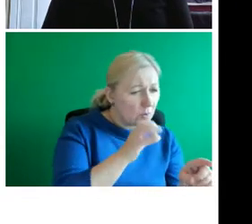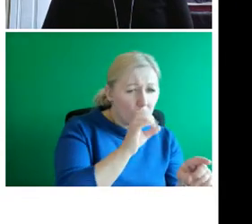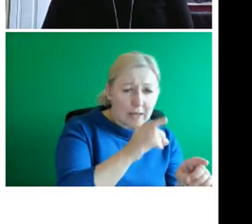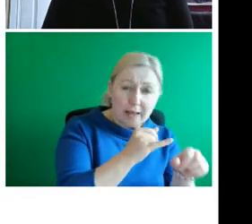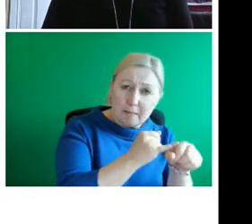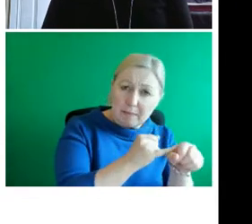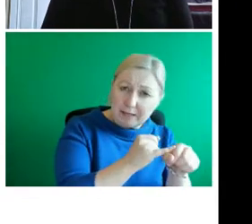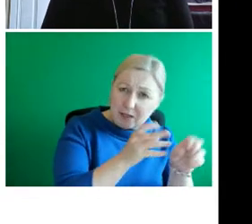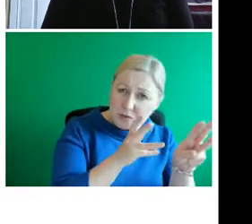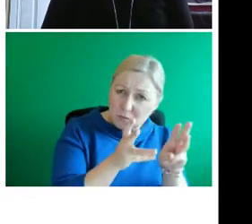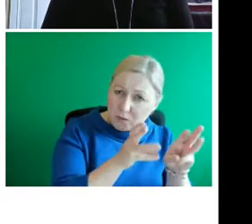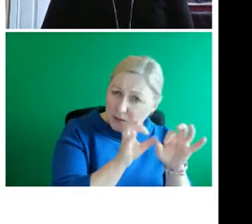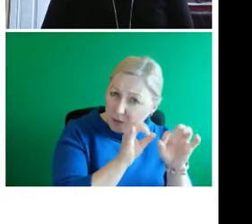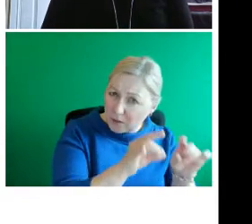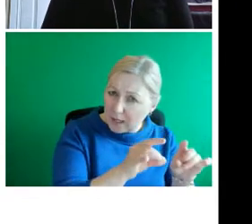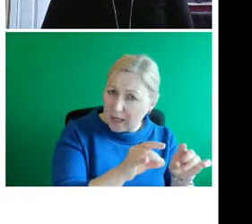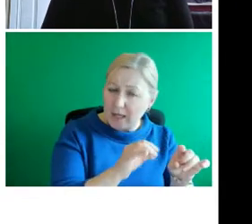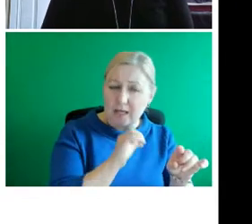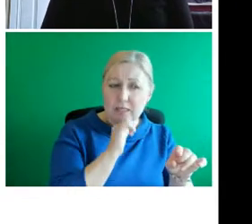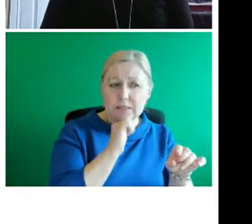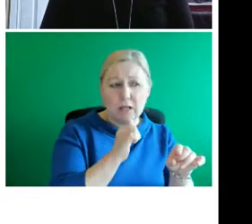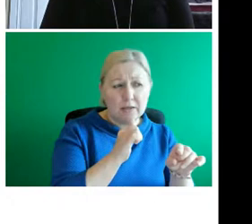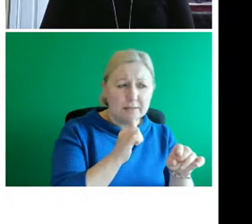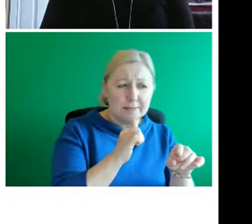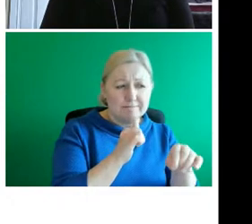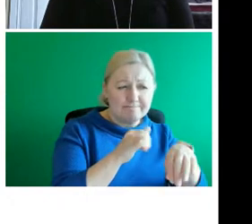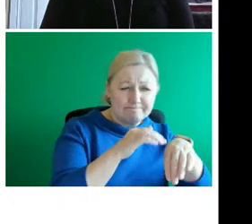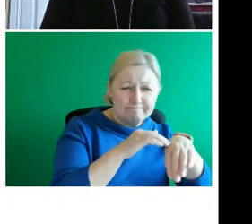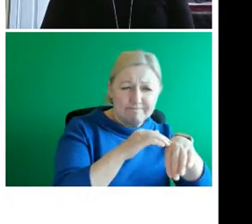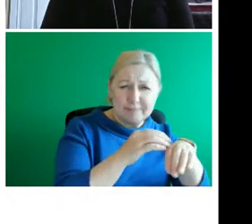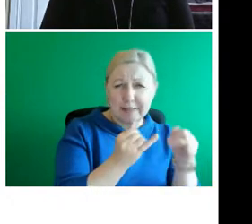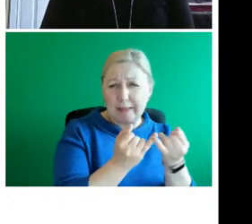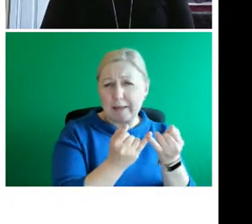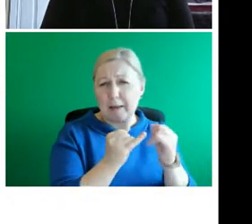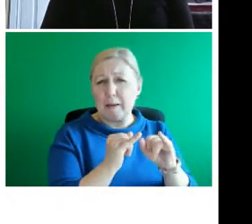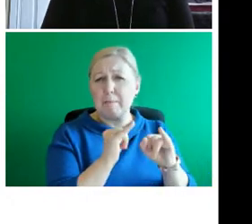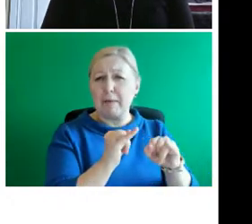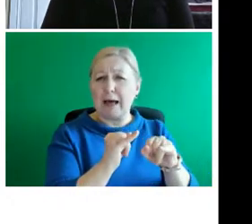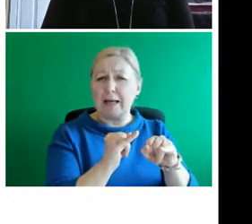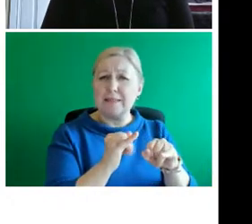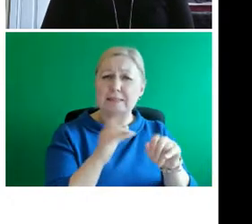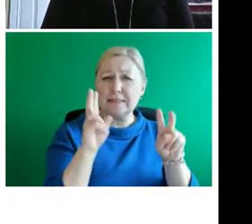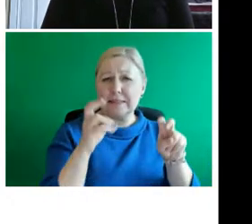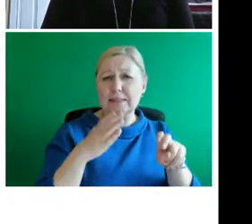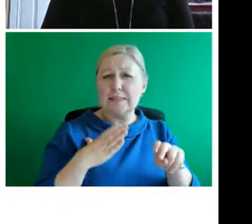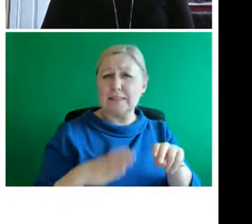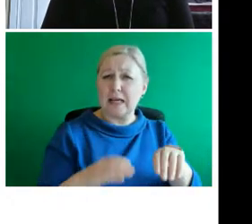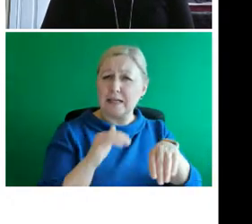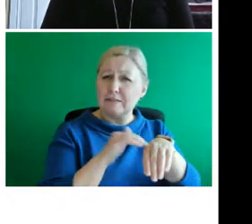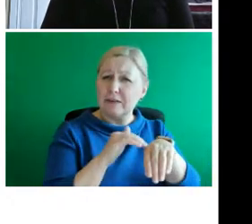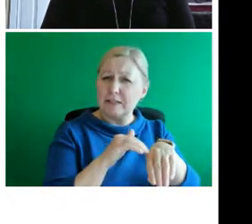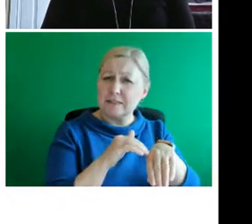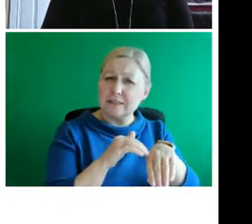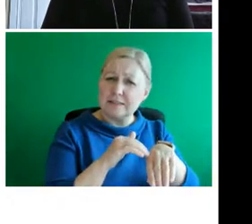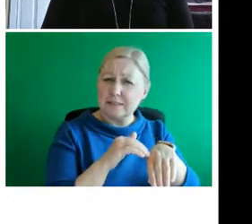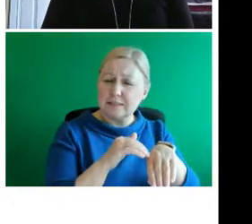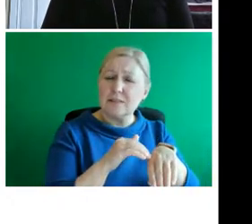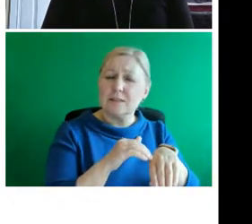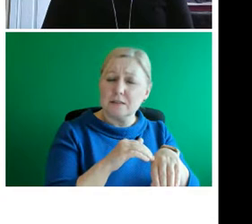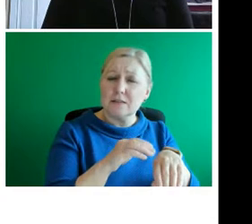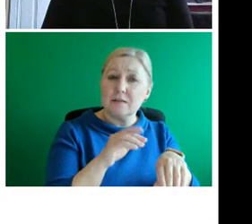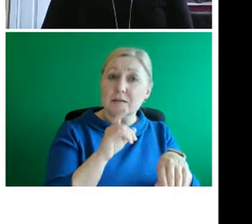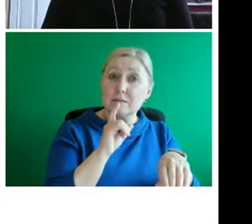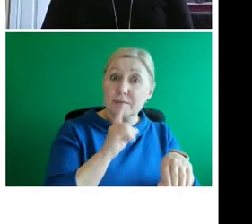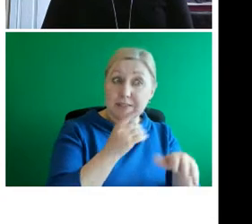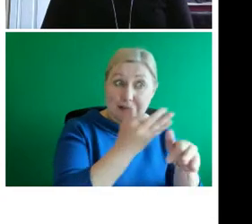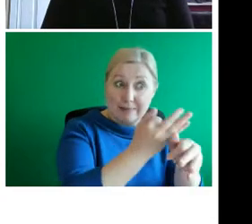that it's not causing any intolerable side effects. But we would repeatedly hear from family members that the nursing visits